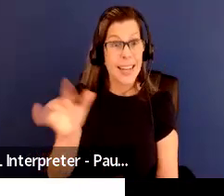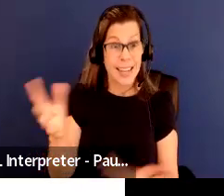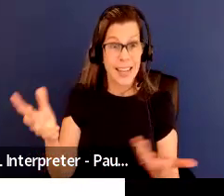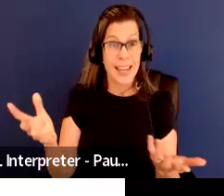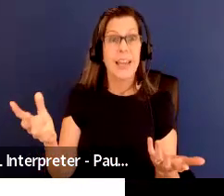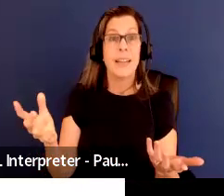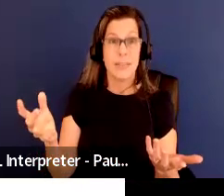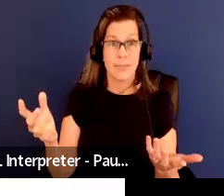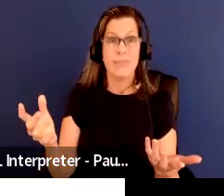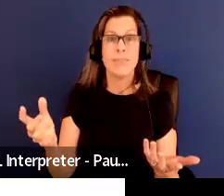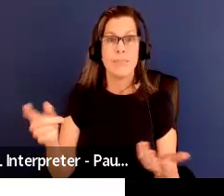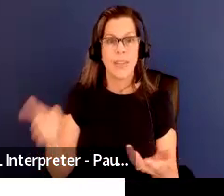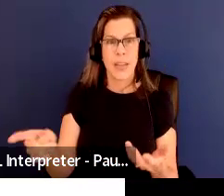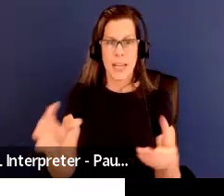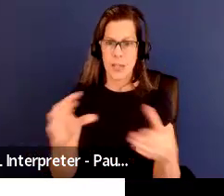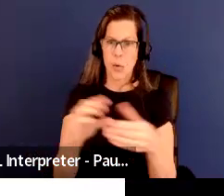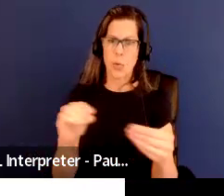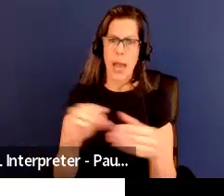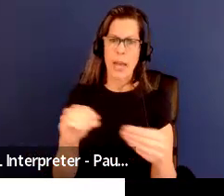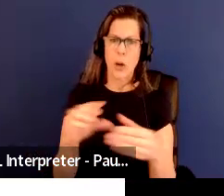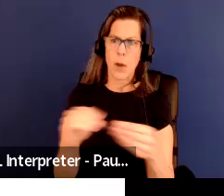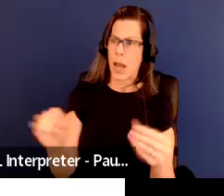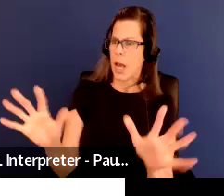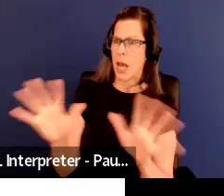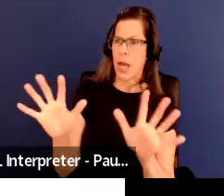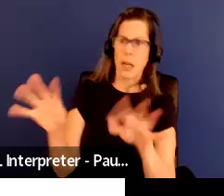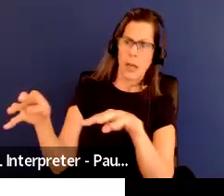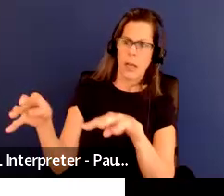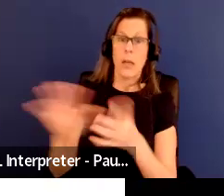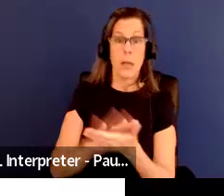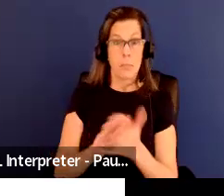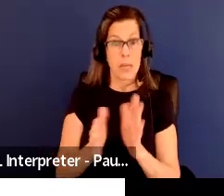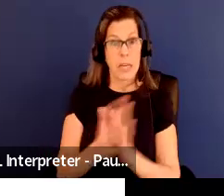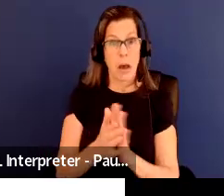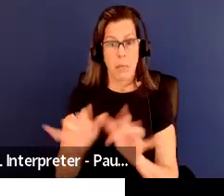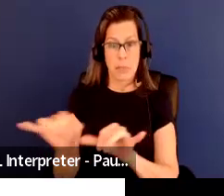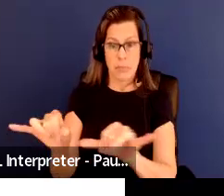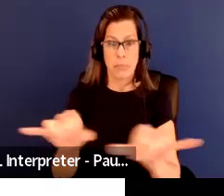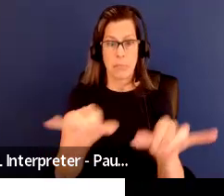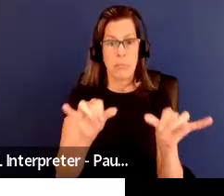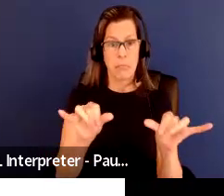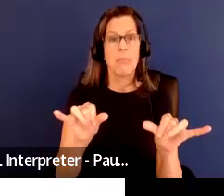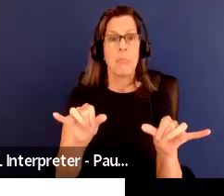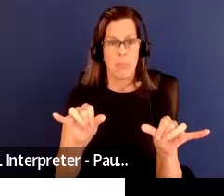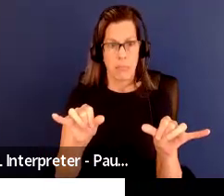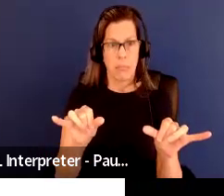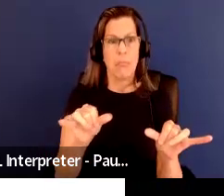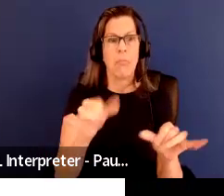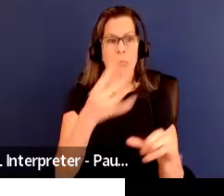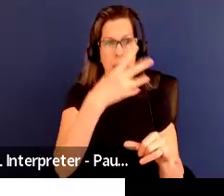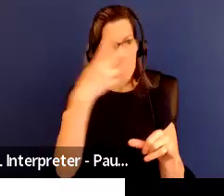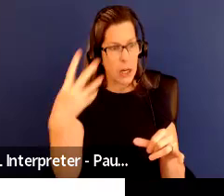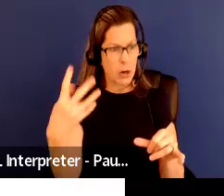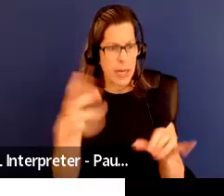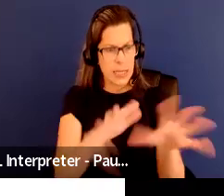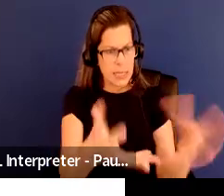And then this rhetoric then becomes the narrative, and immigrants and migrants are blamed for the cost of housing, high crime,